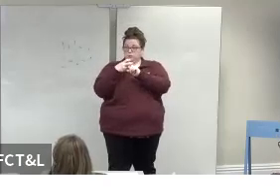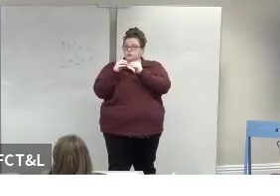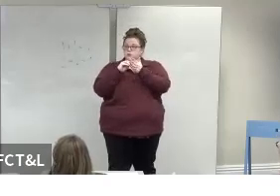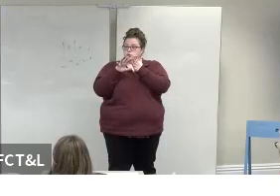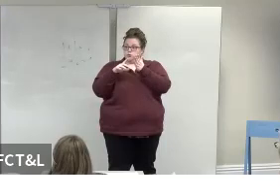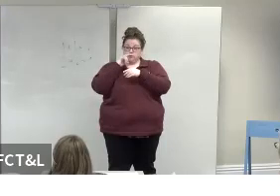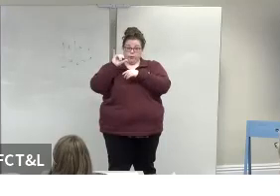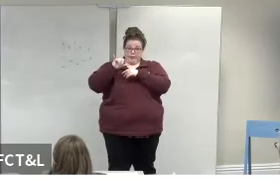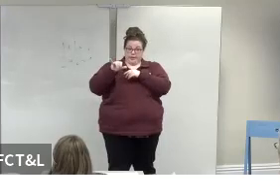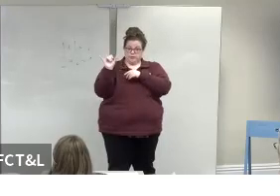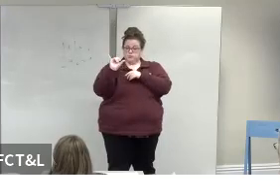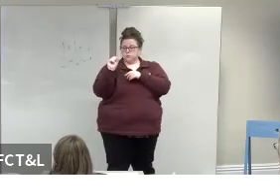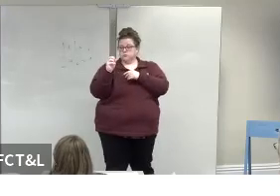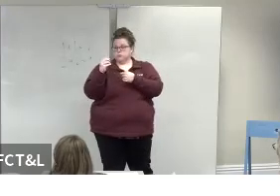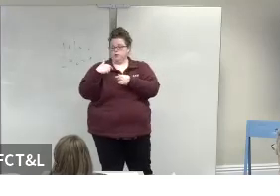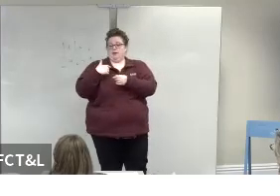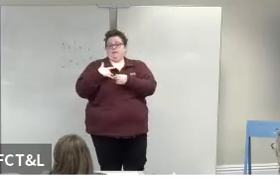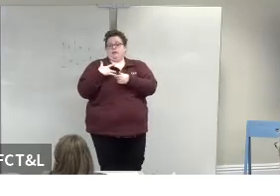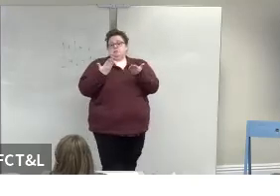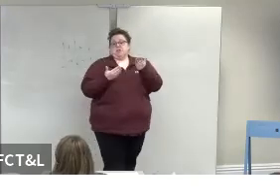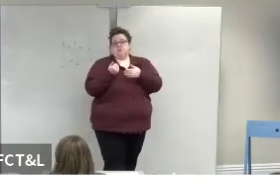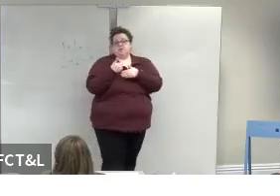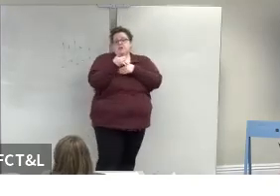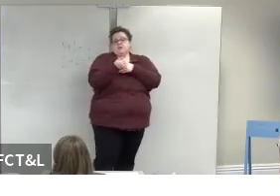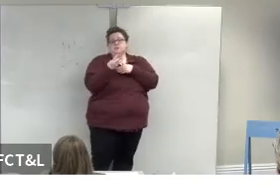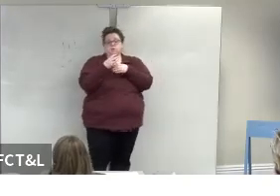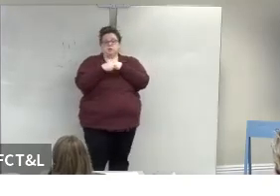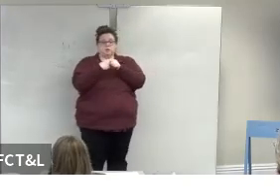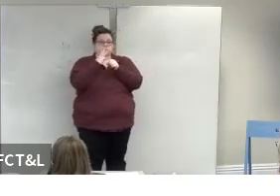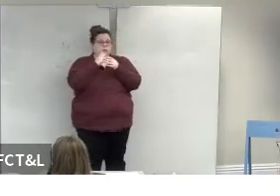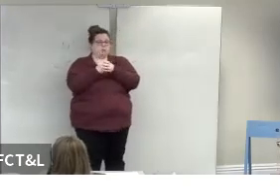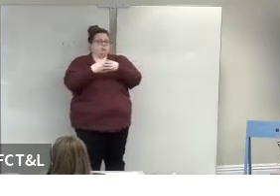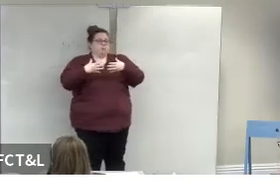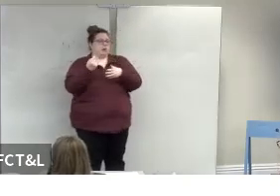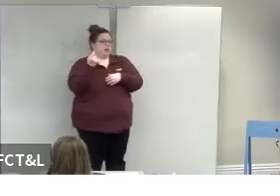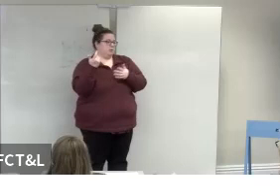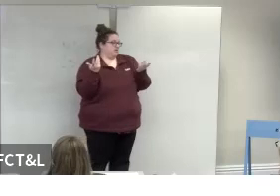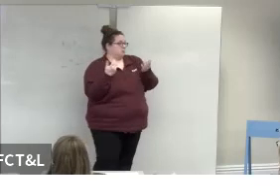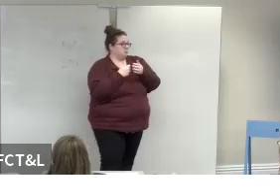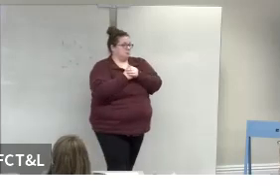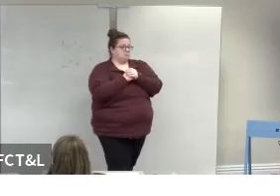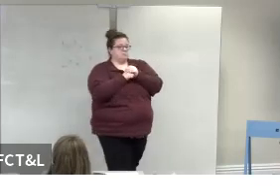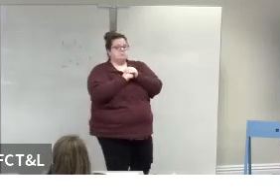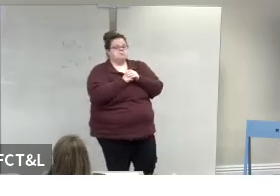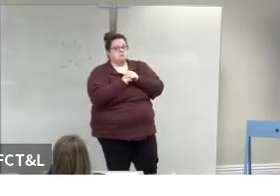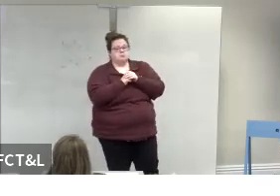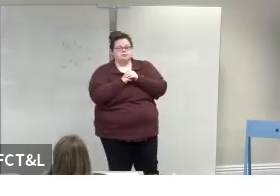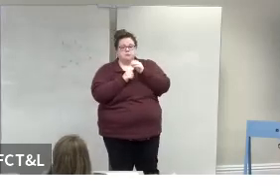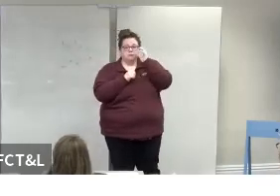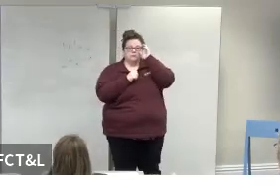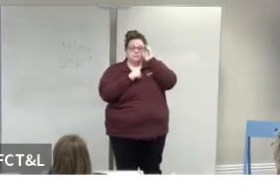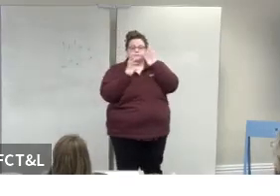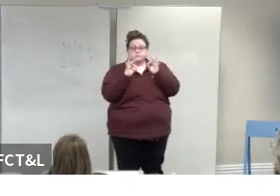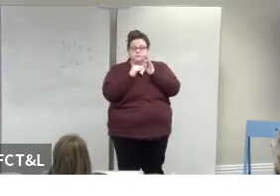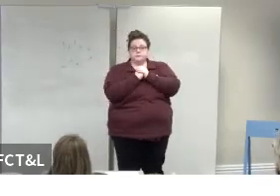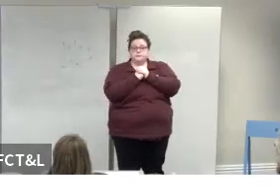Oftentimes, because we're recruiting interpreters for the interpreter program, it kind of goes hand in hand. So hopefully those numbers will come up